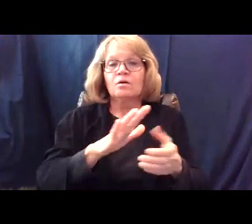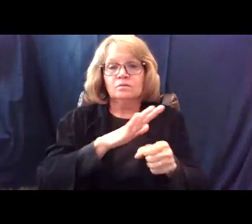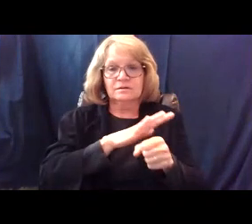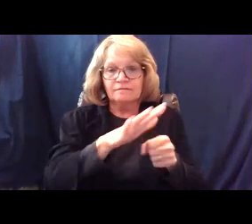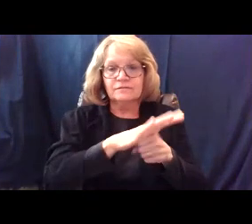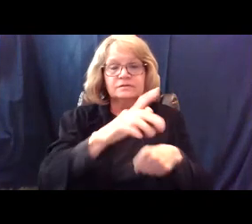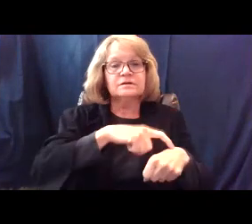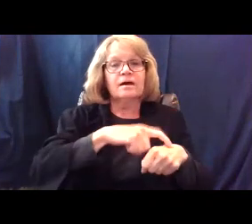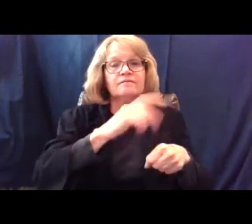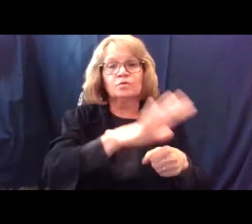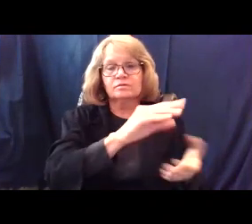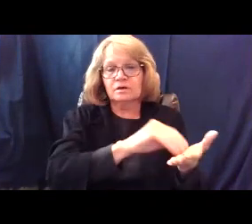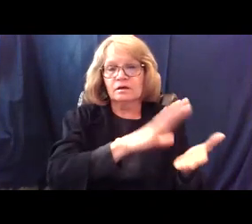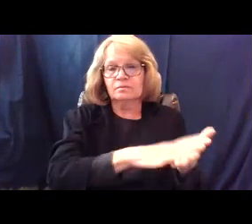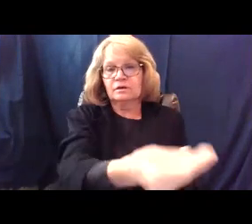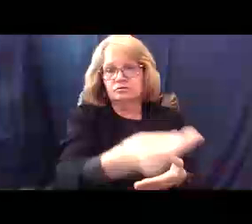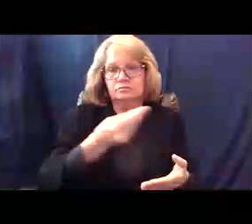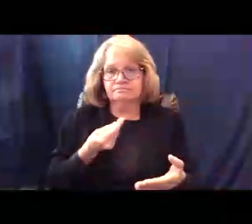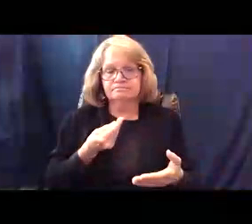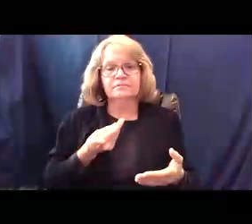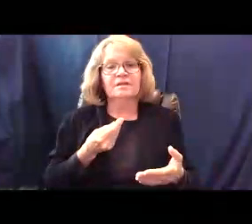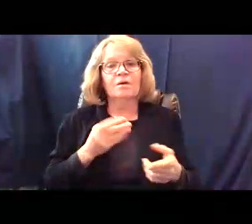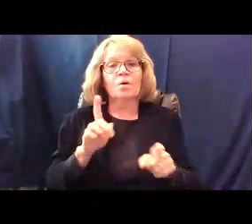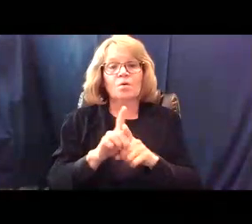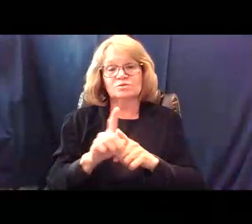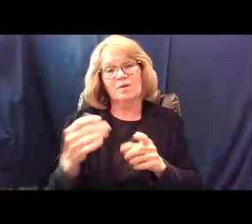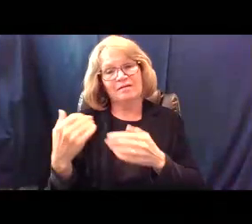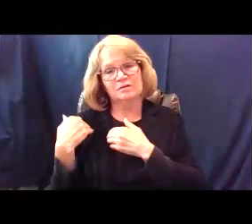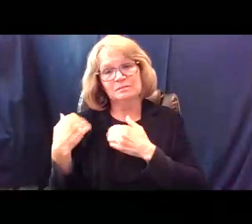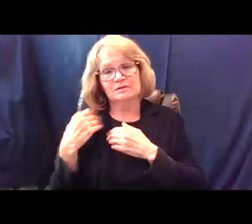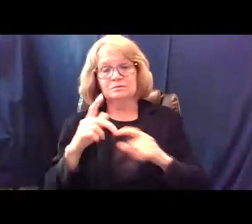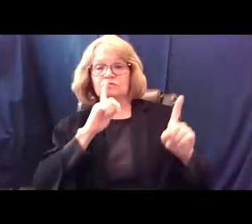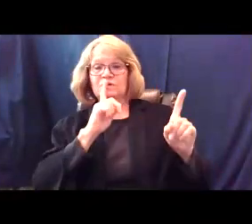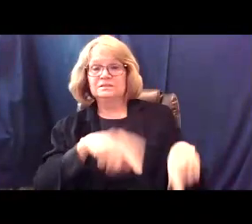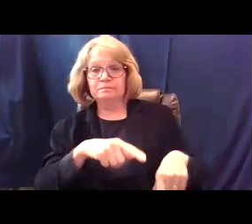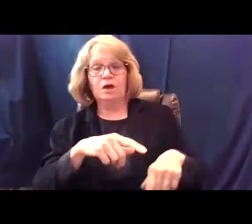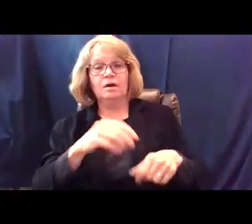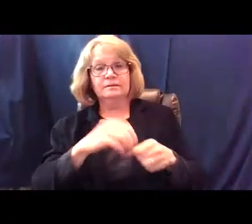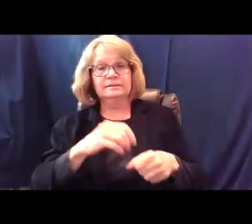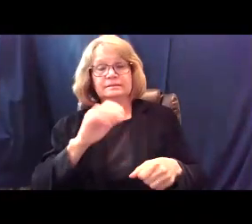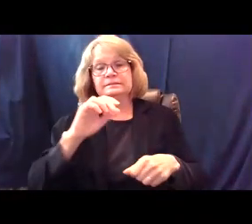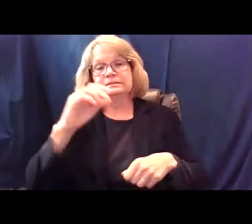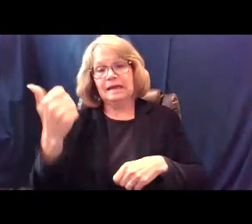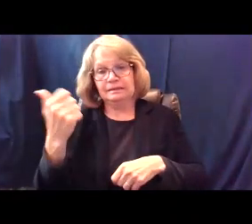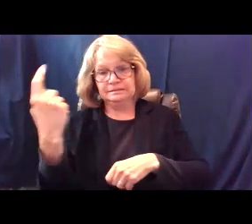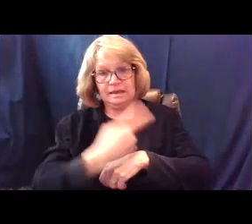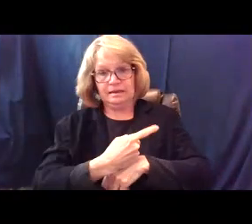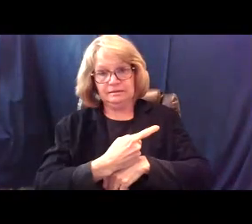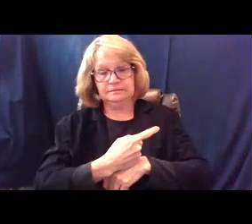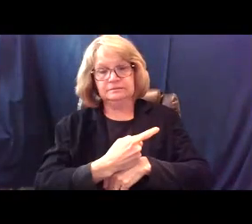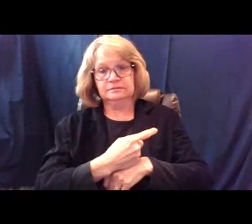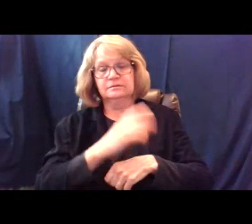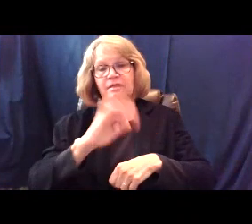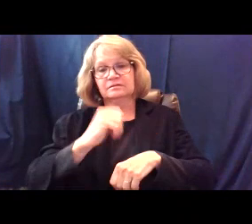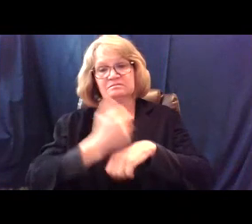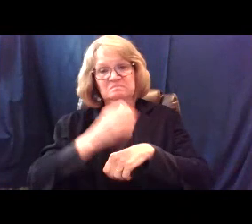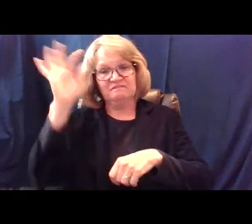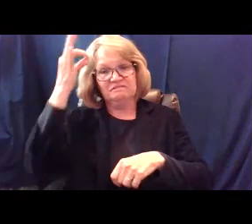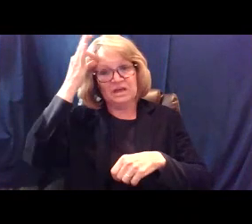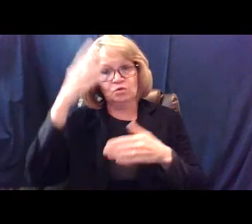submitted, but they also have a responsibility to respond back in a timely manner within 10 days as established by federal